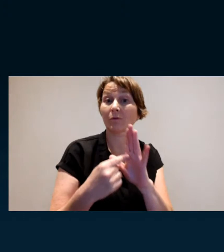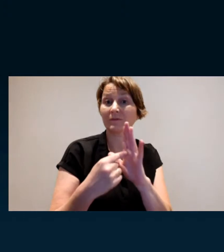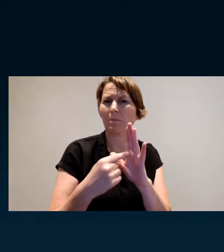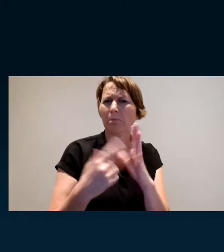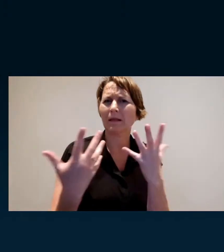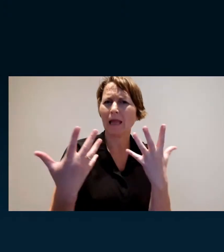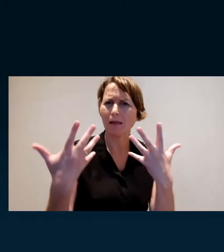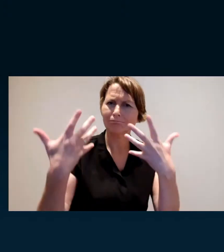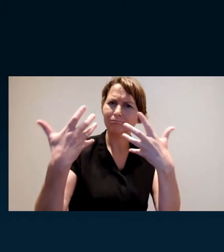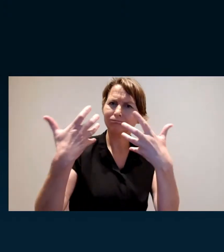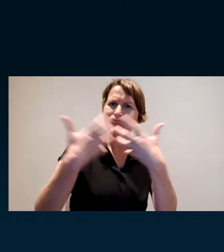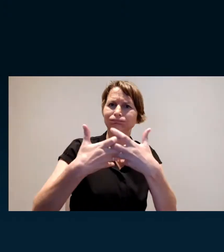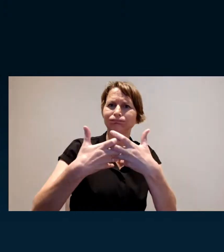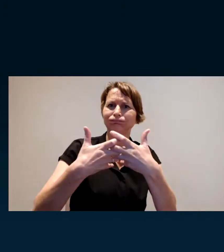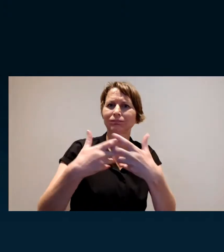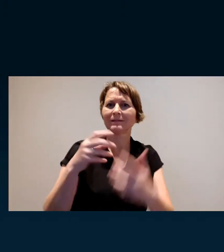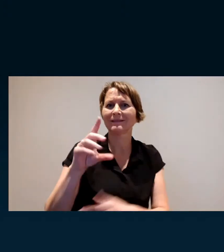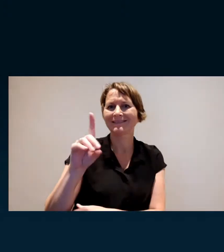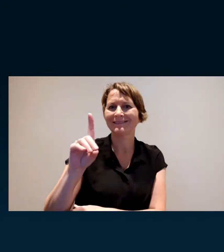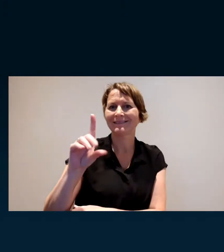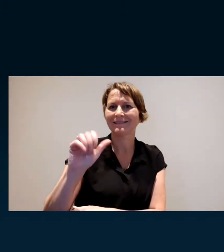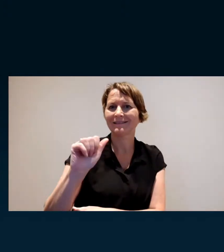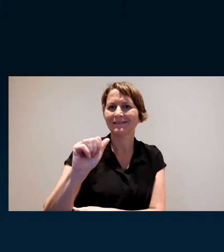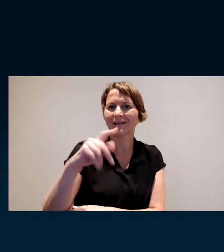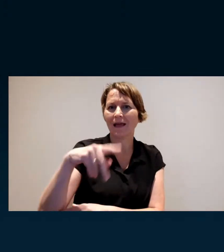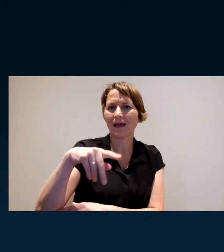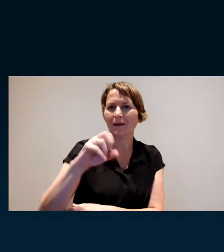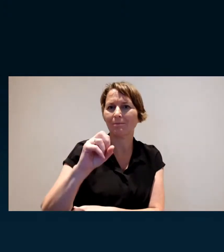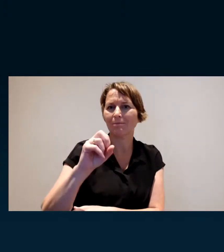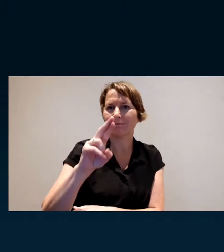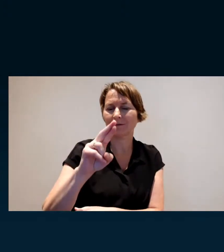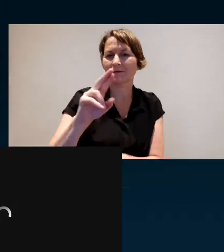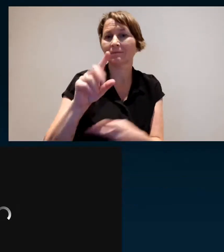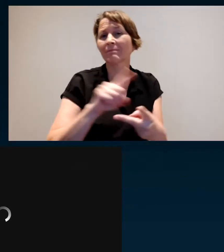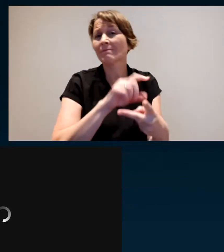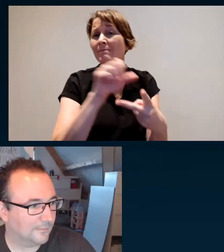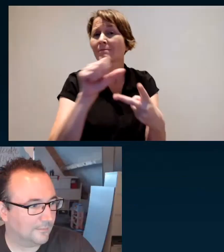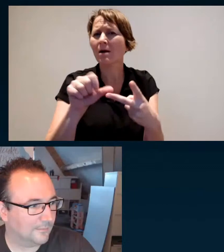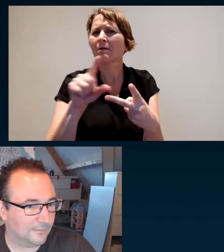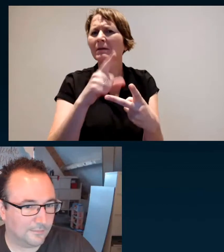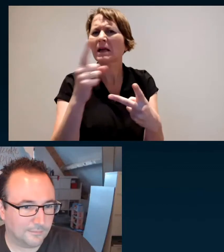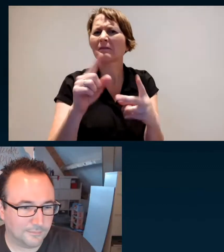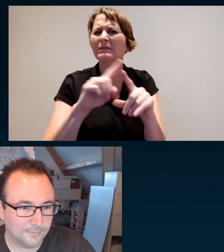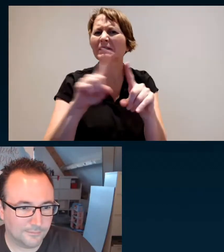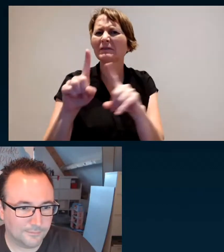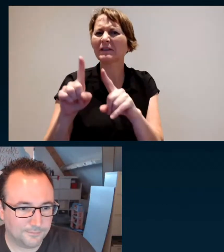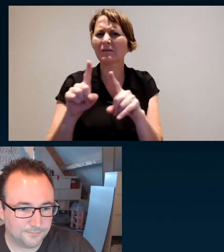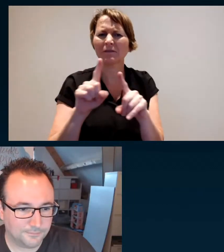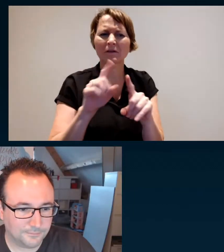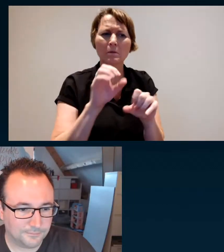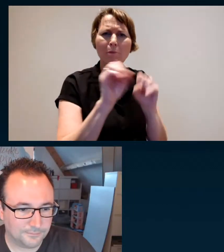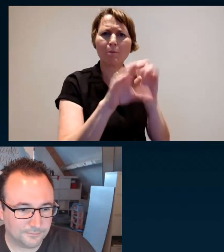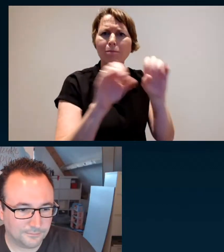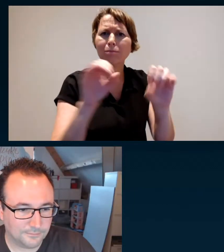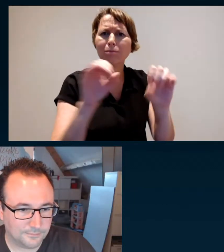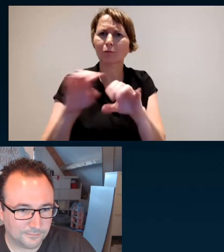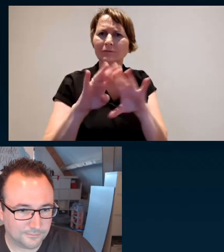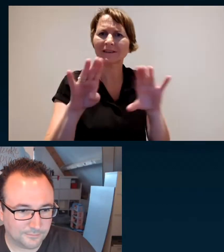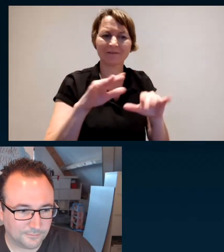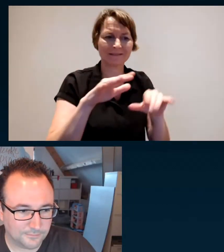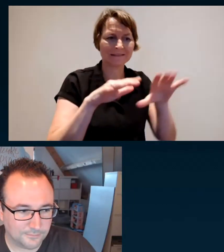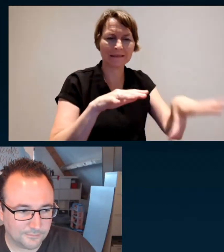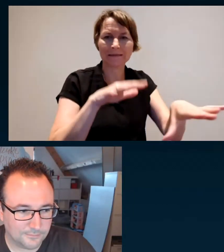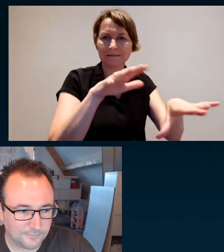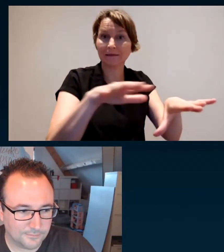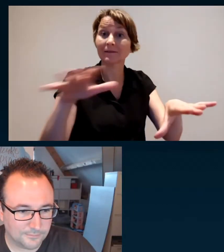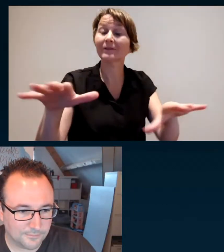and simple integration with Dapper. A new thing too is multi-repo scenarios. So being able to set it up. I've been showing you stuff that's all working in